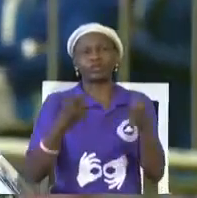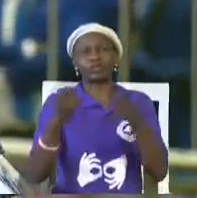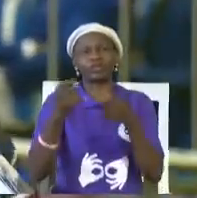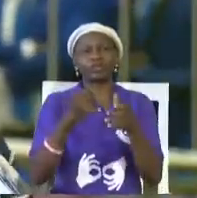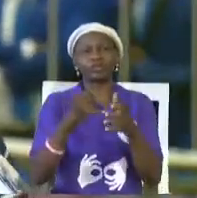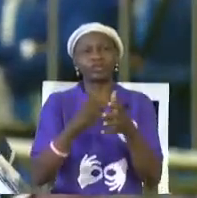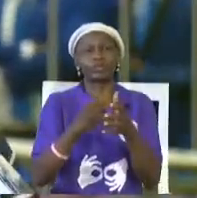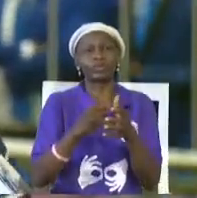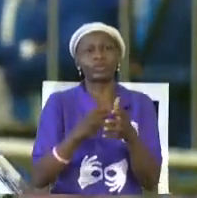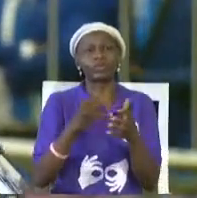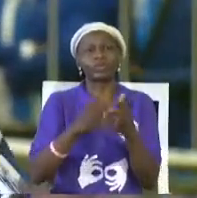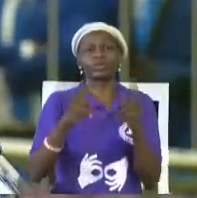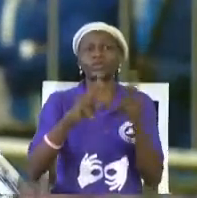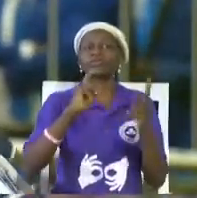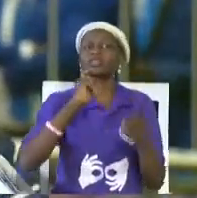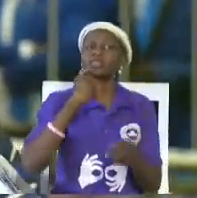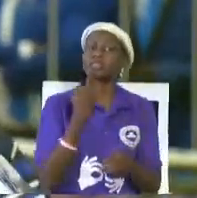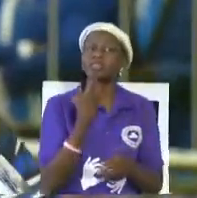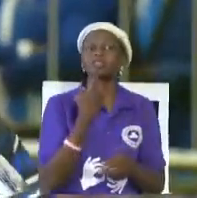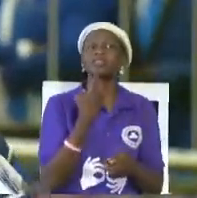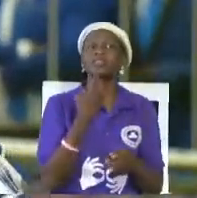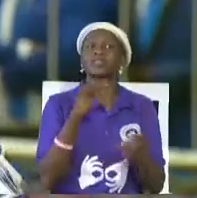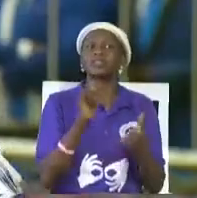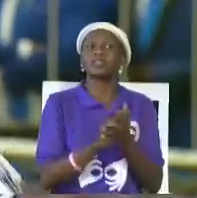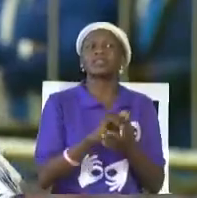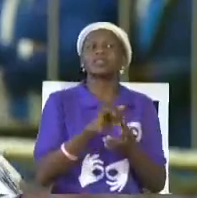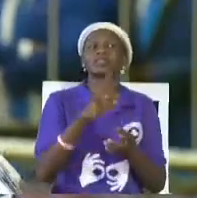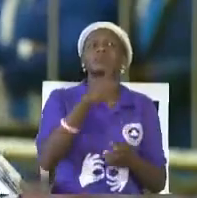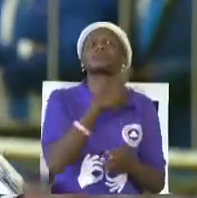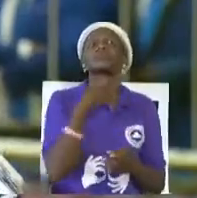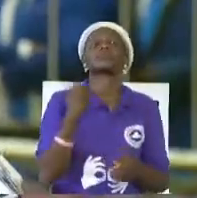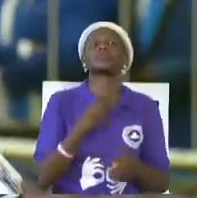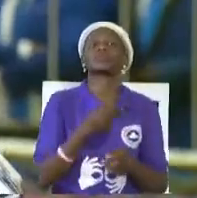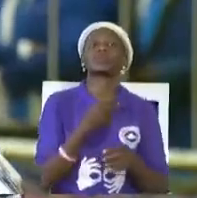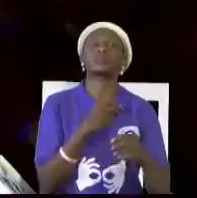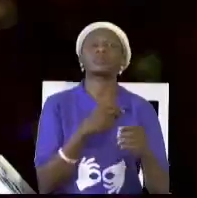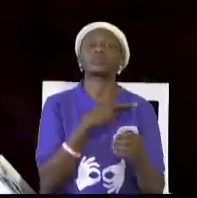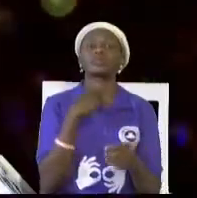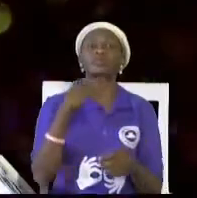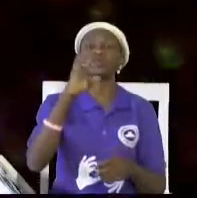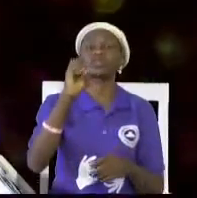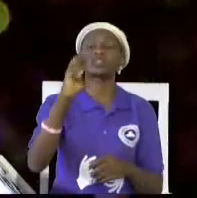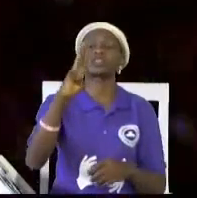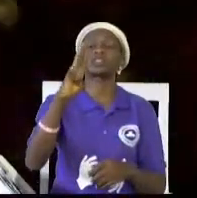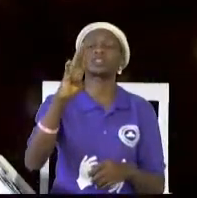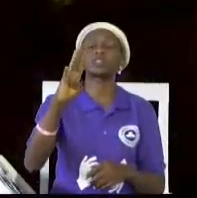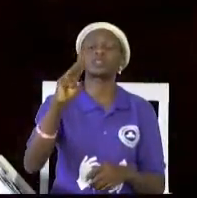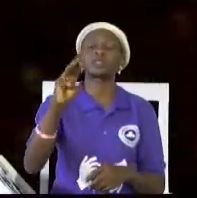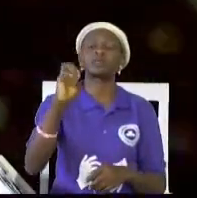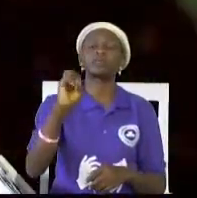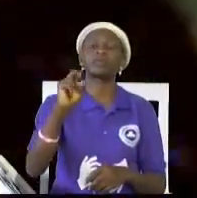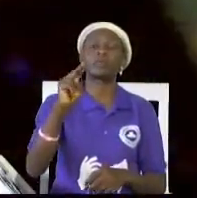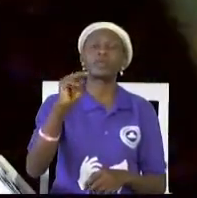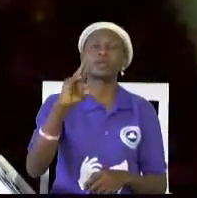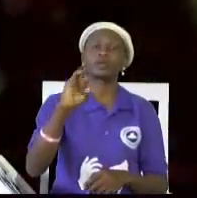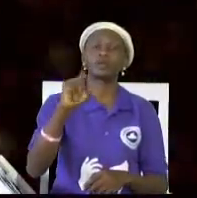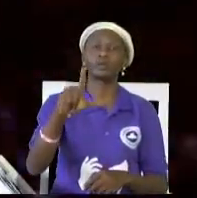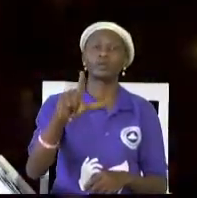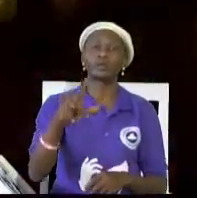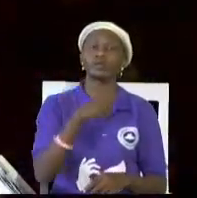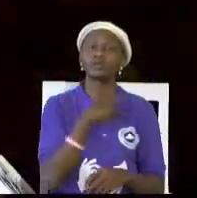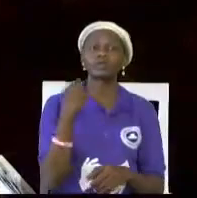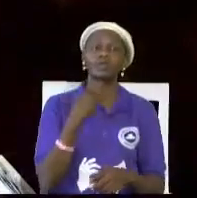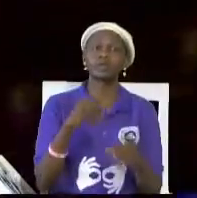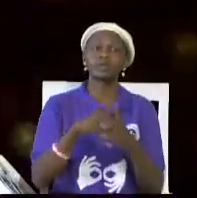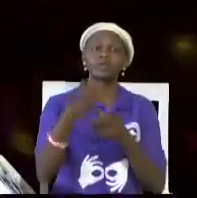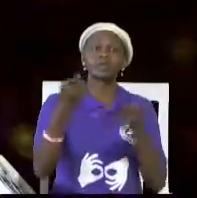so critical and so serious that my pastor, Pastor Emmanuel Efe, Emefenim, the pastor